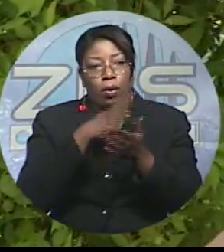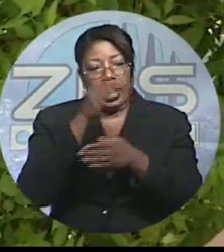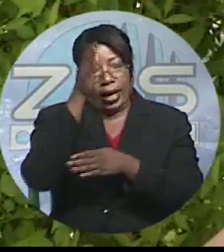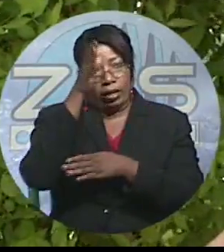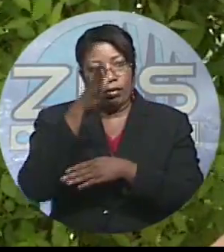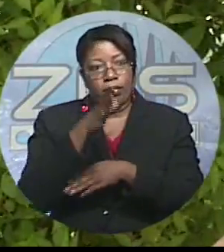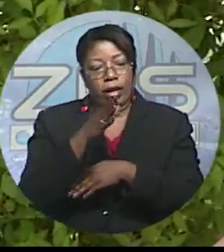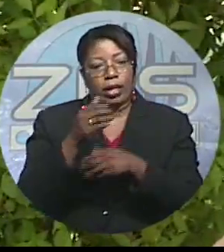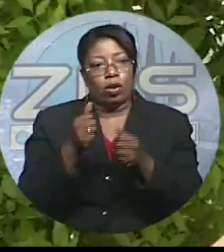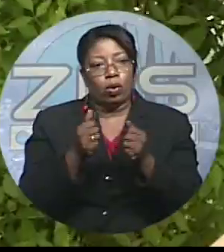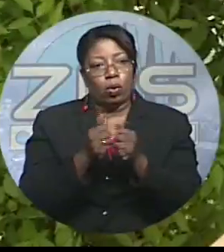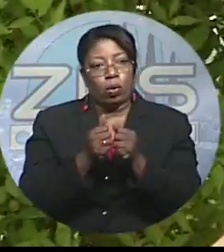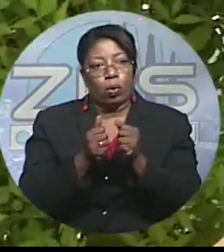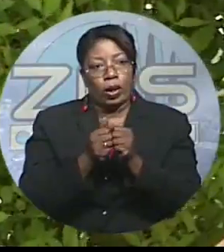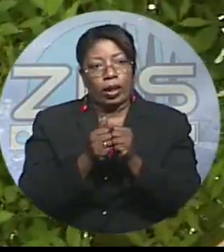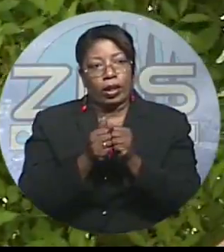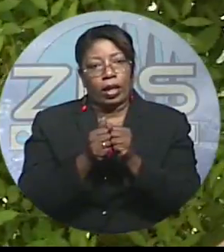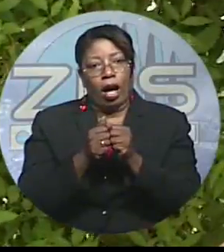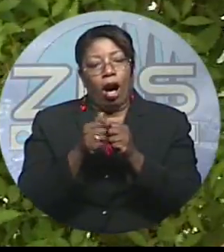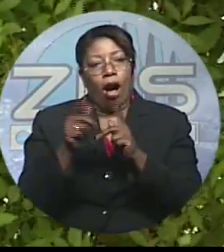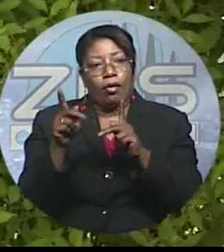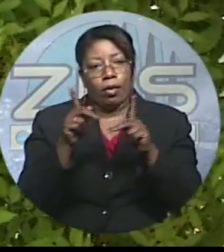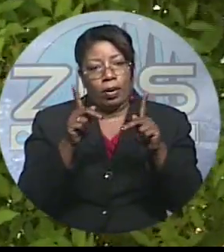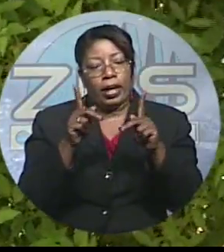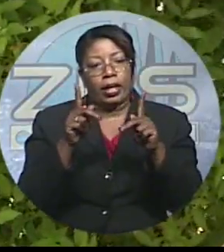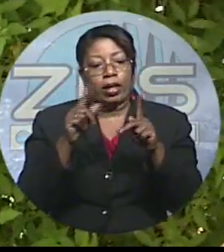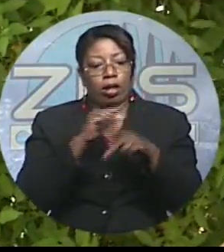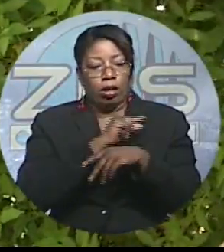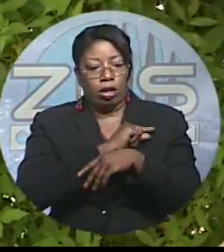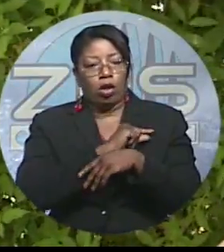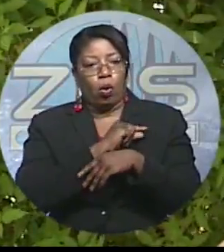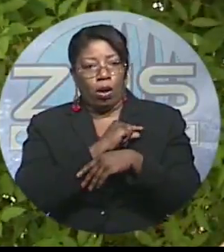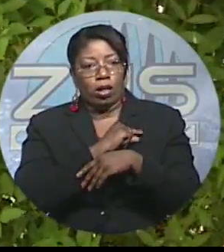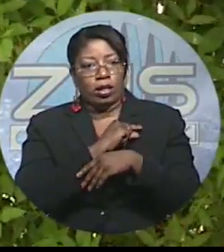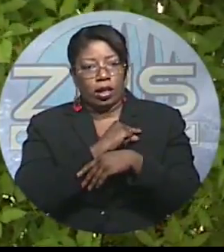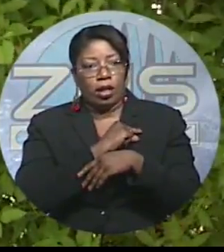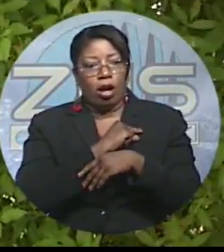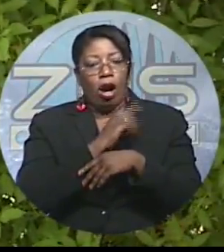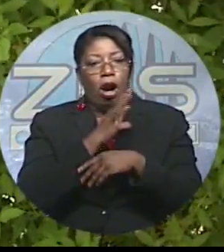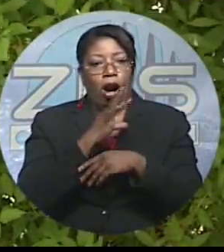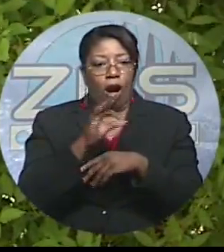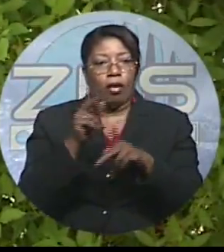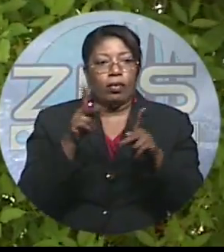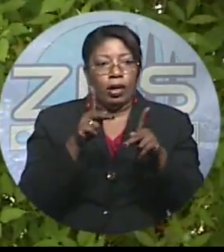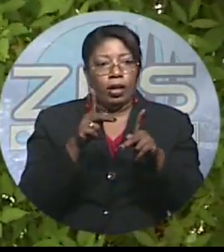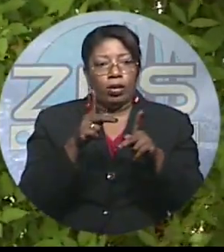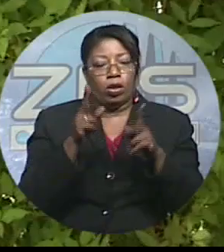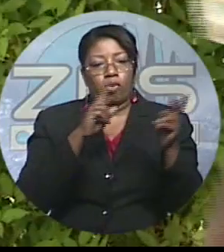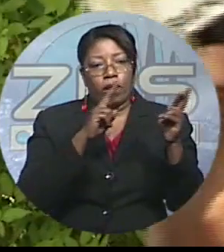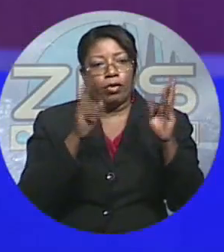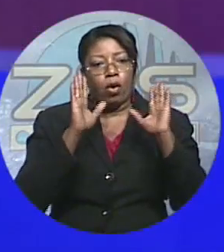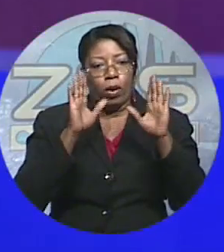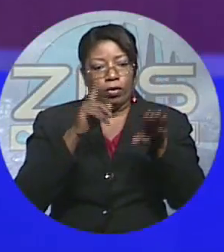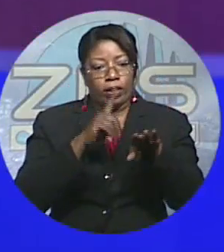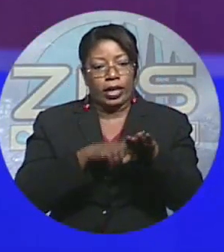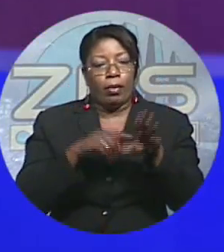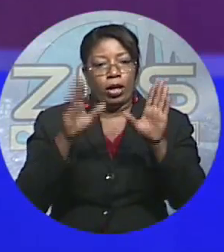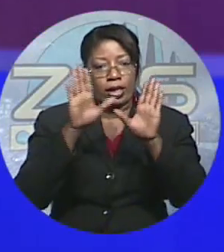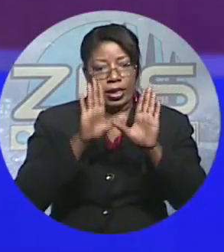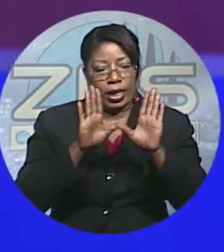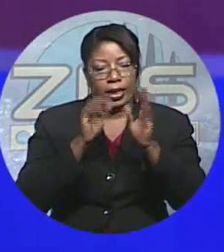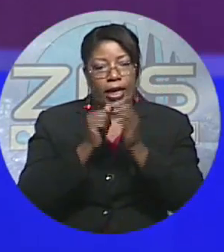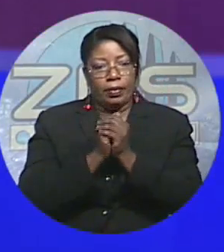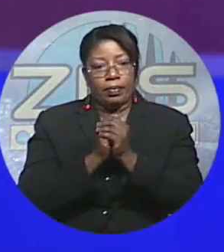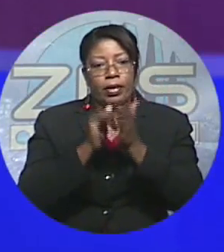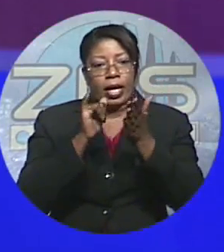with the caliber of play that is going on. So yeah, we're looking forward to a really great time on Sunday. That's all the